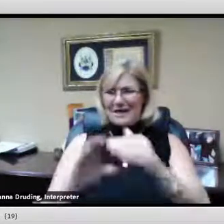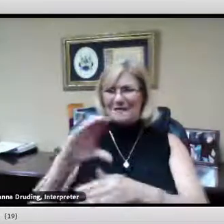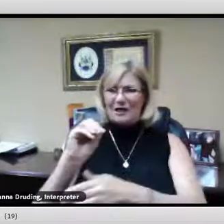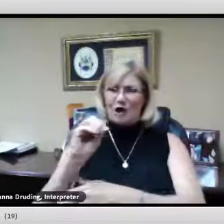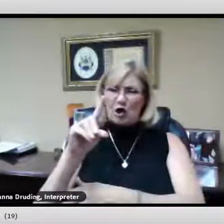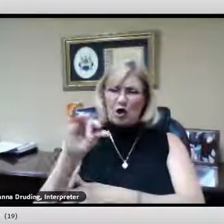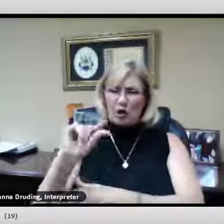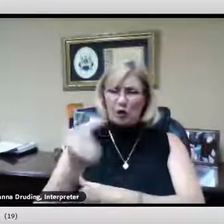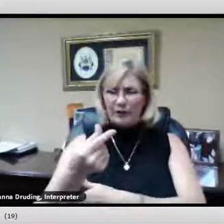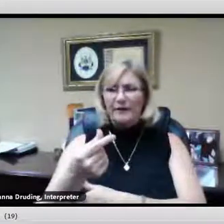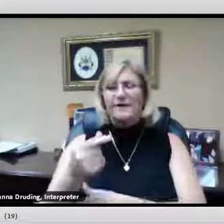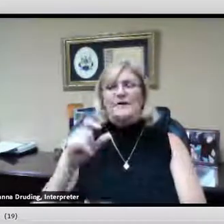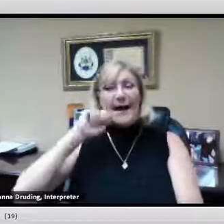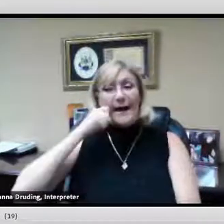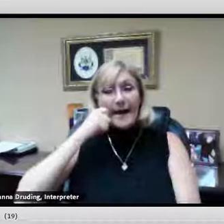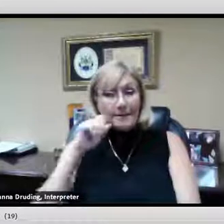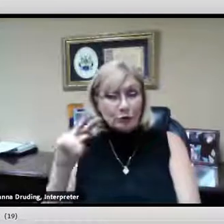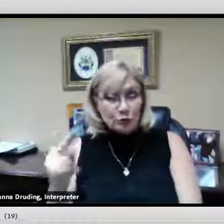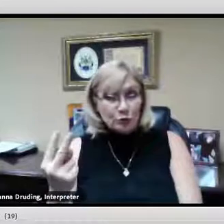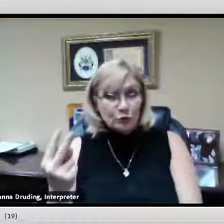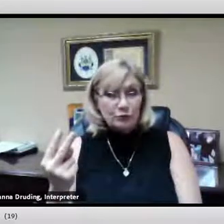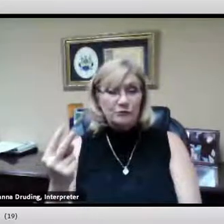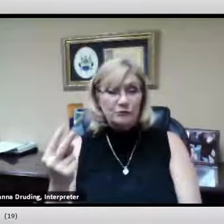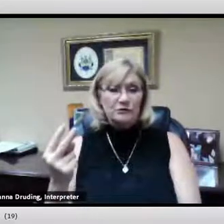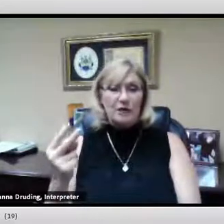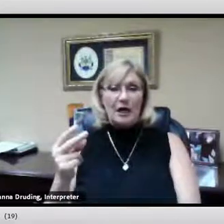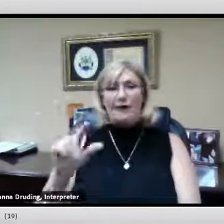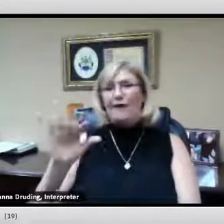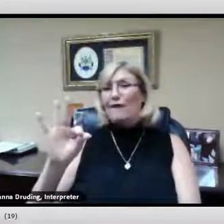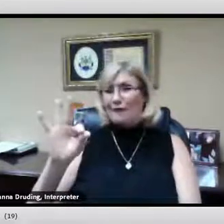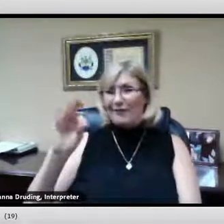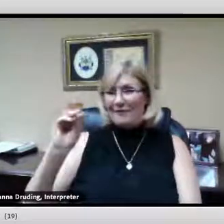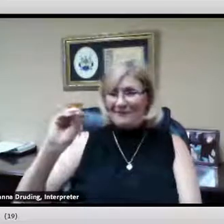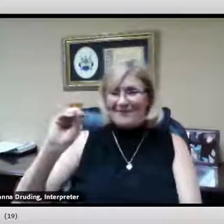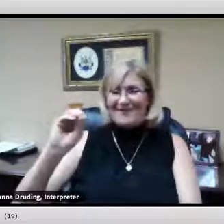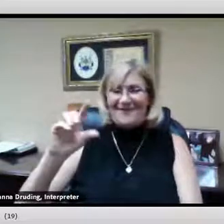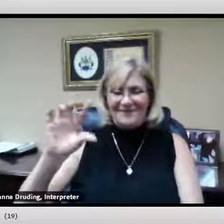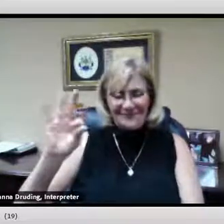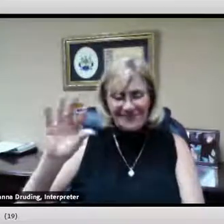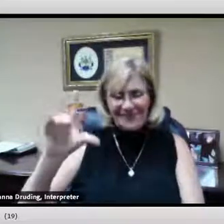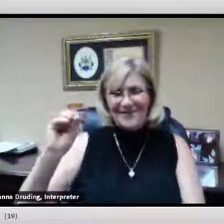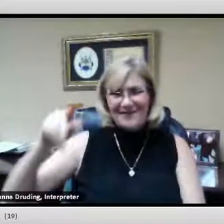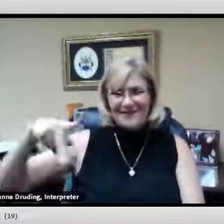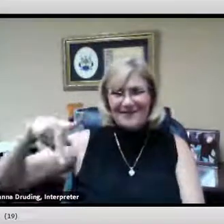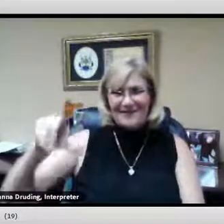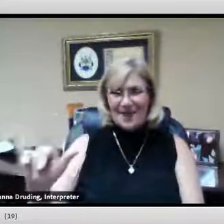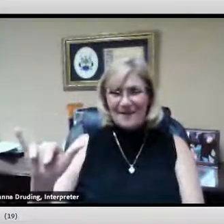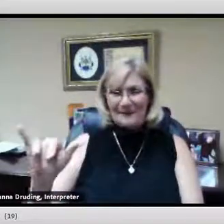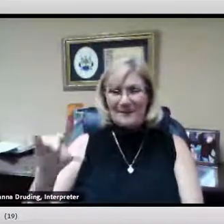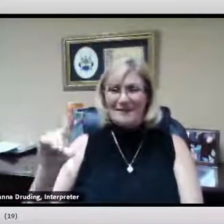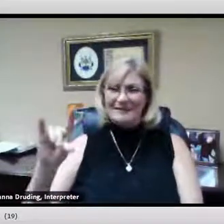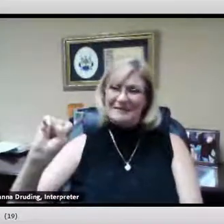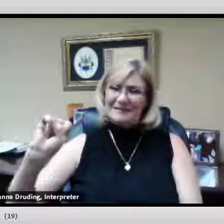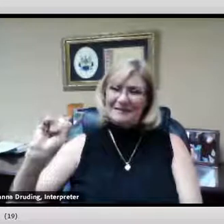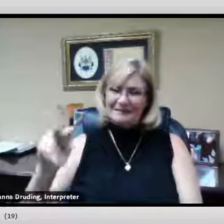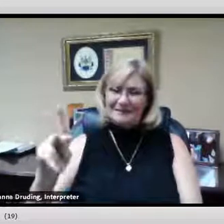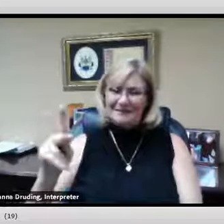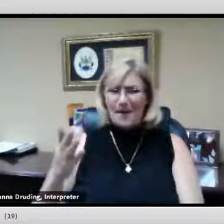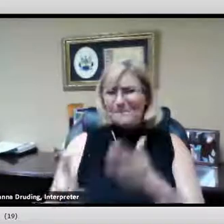school. We were using Apple IIs with floppy, literally floppy disks. That must have been